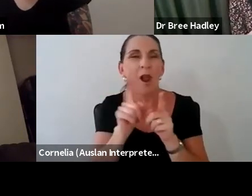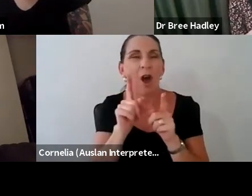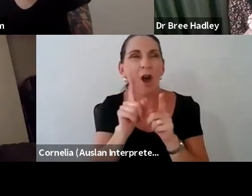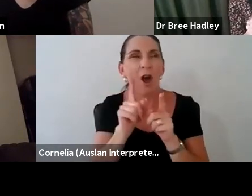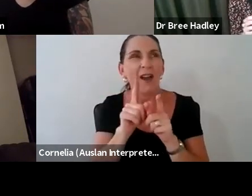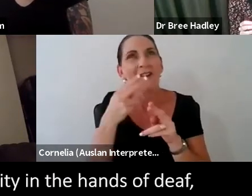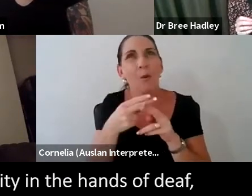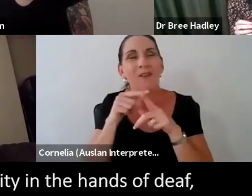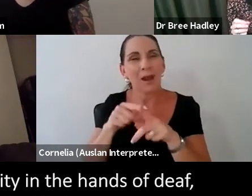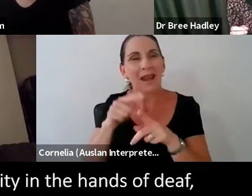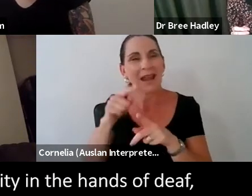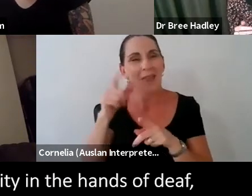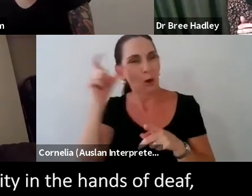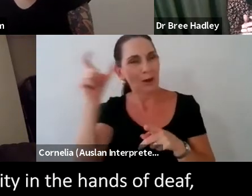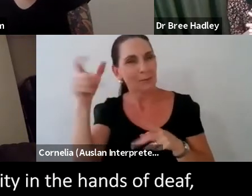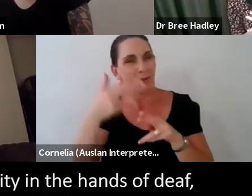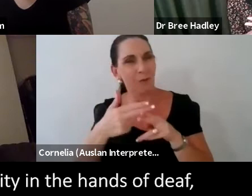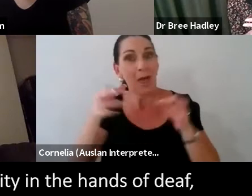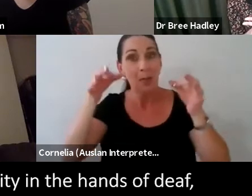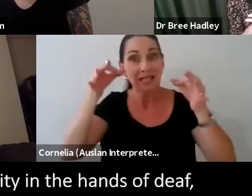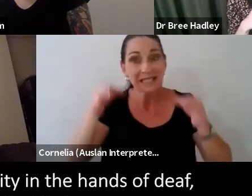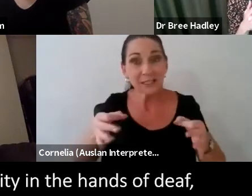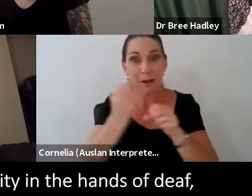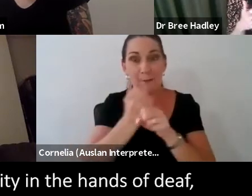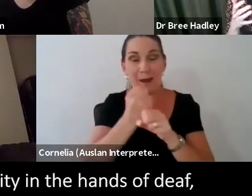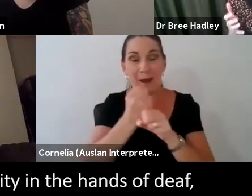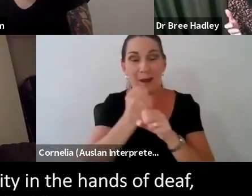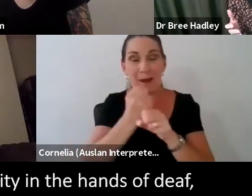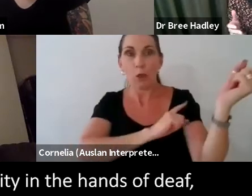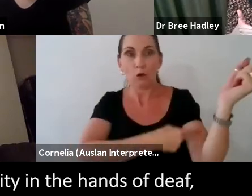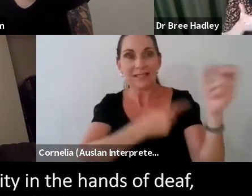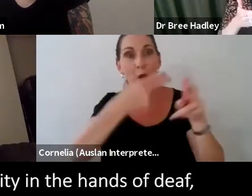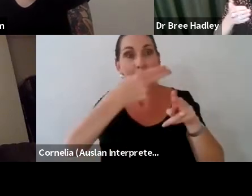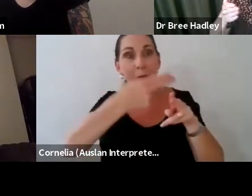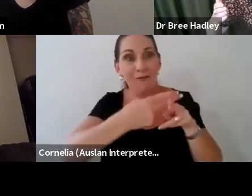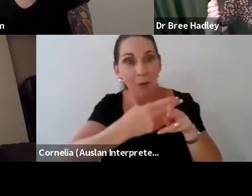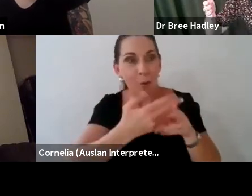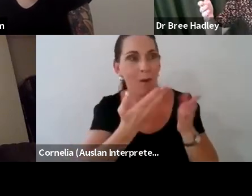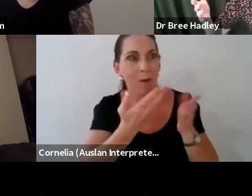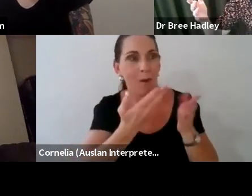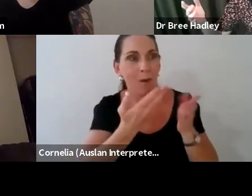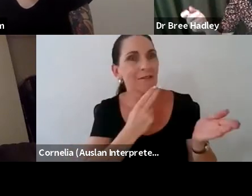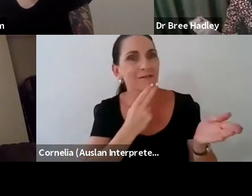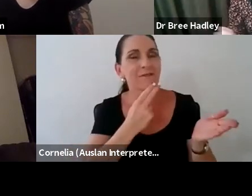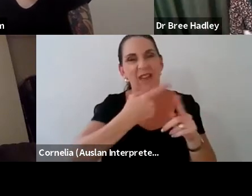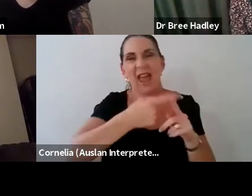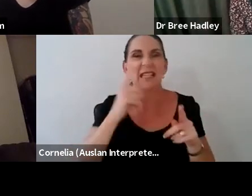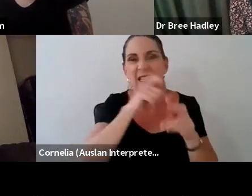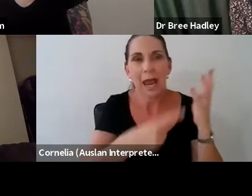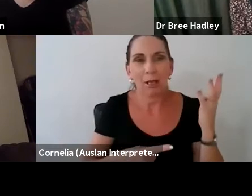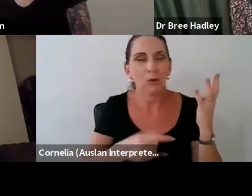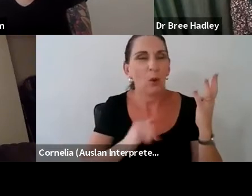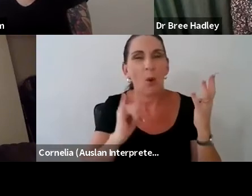of having decision-making authority in the hands of deaf, disabled, a number of terms